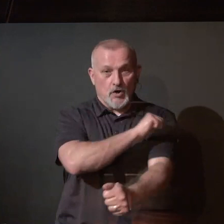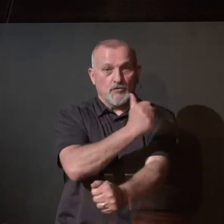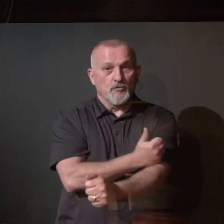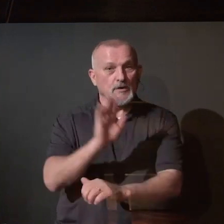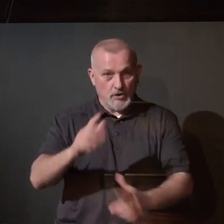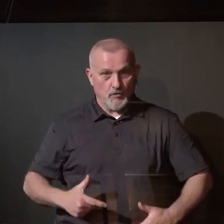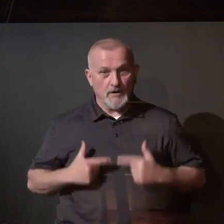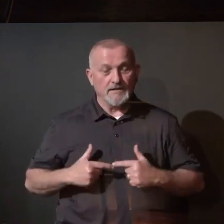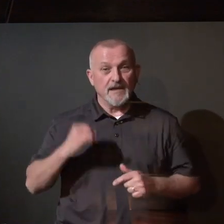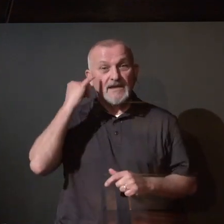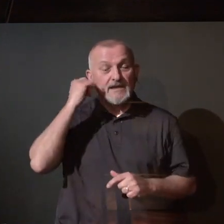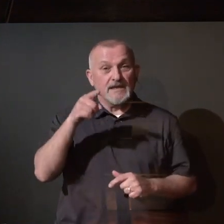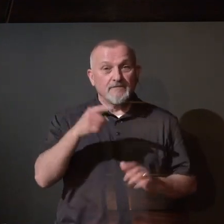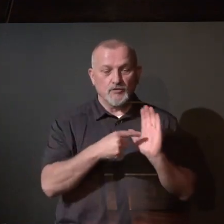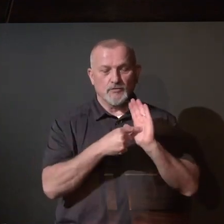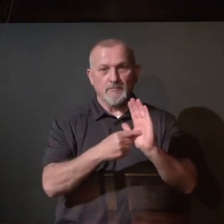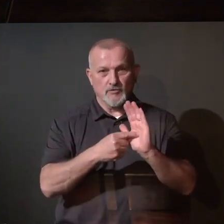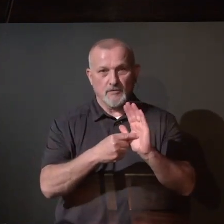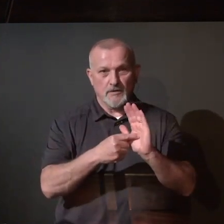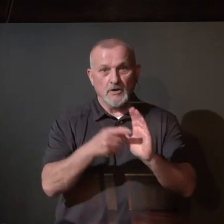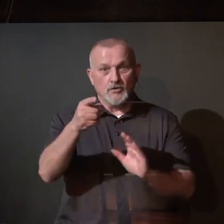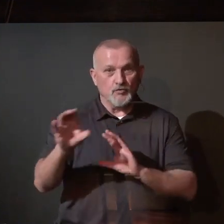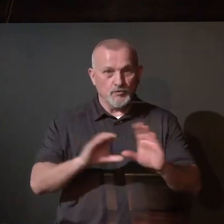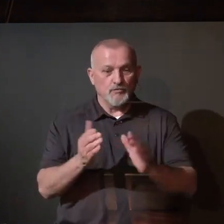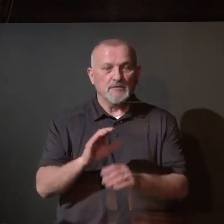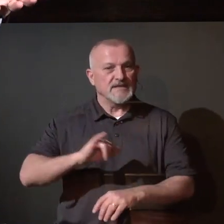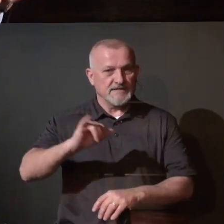you model that by doing what he's asked you to do.